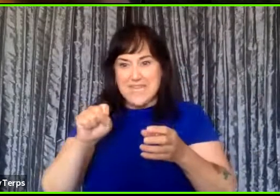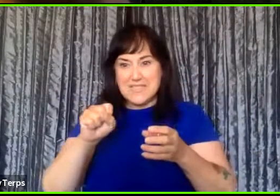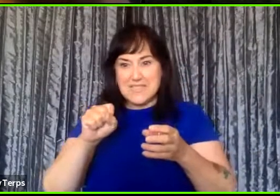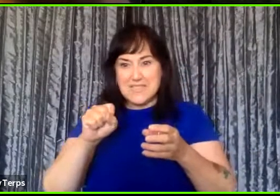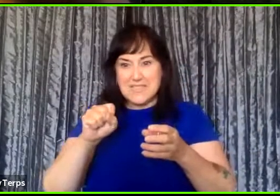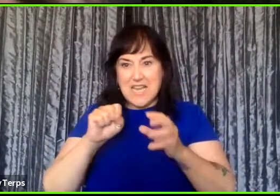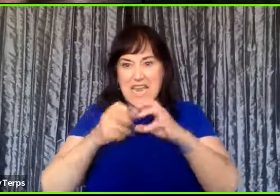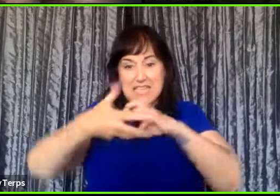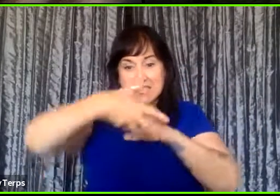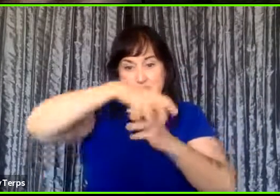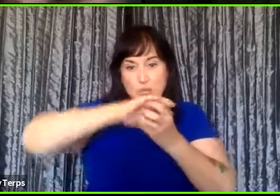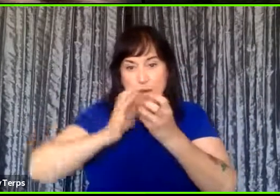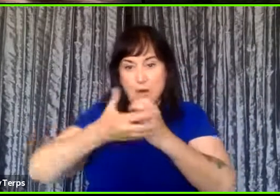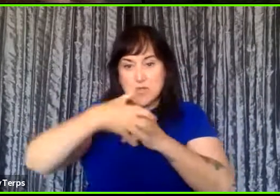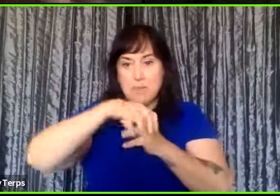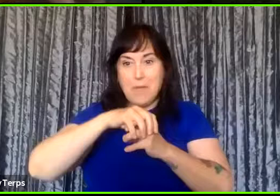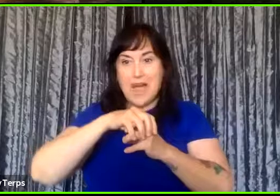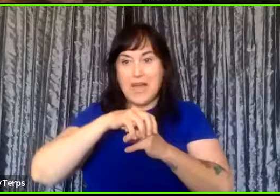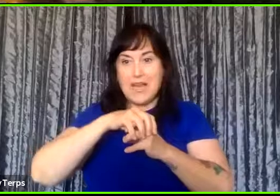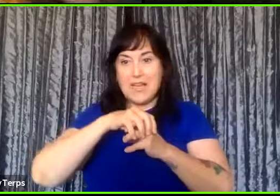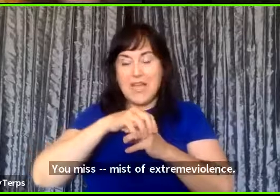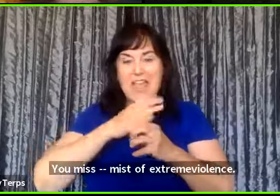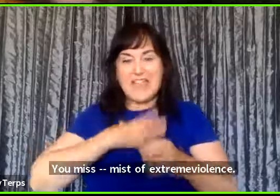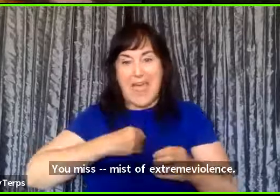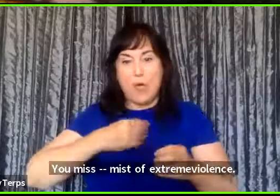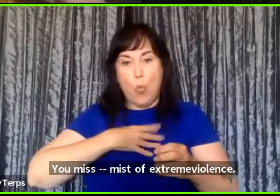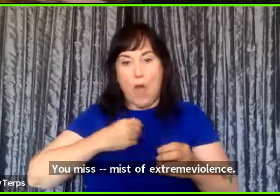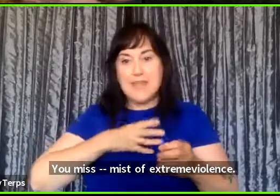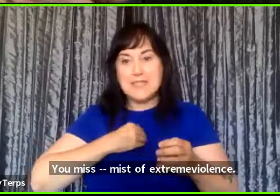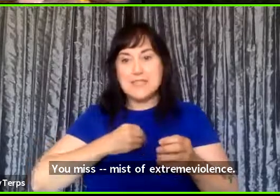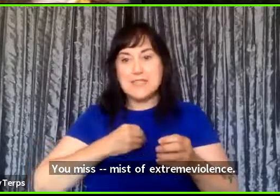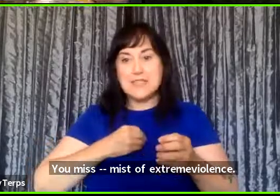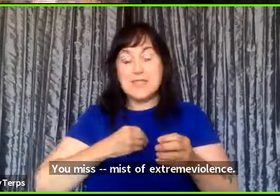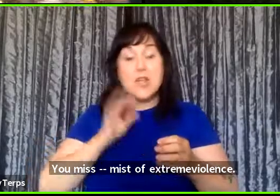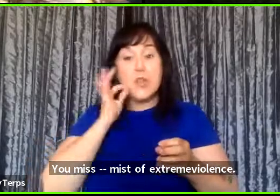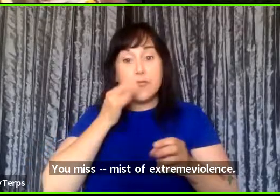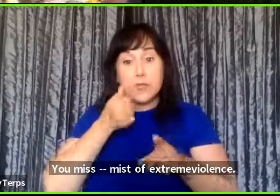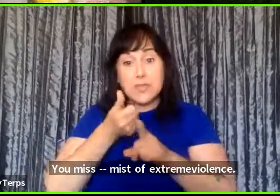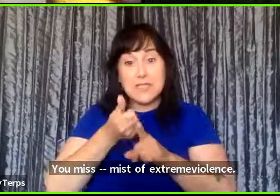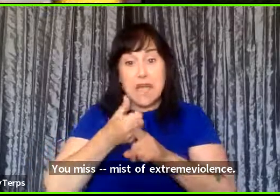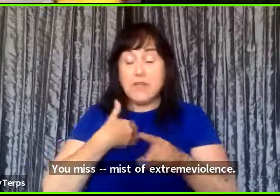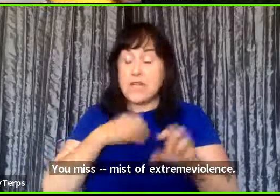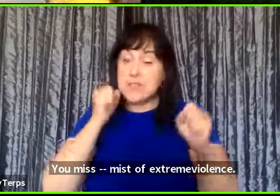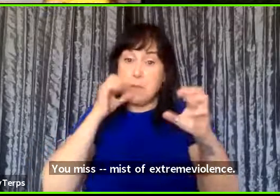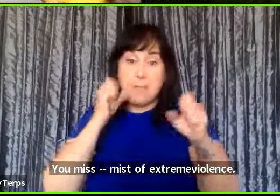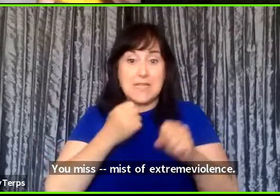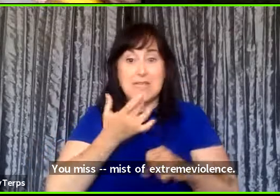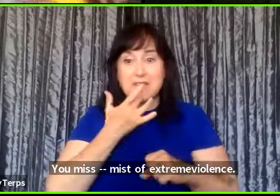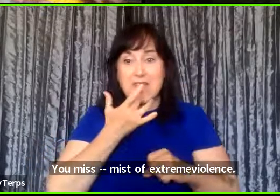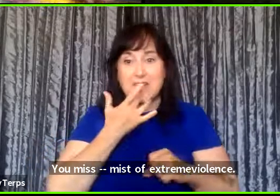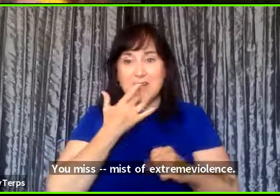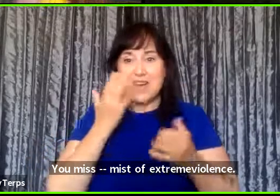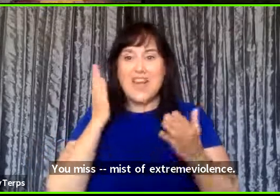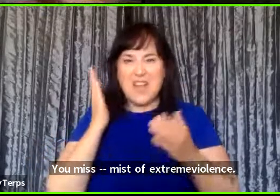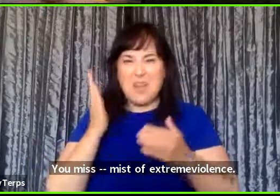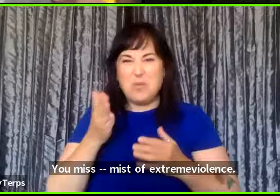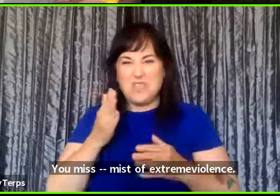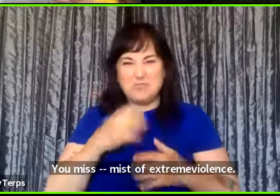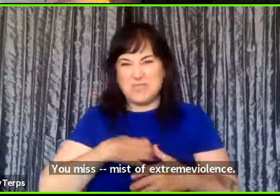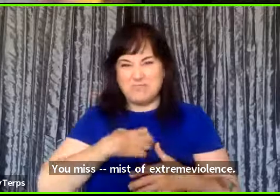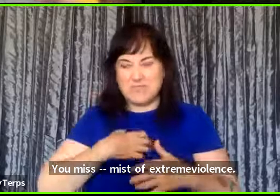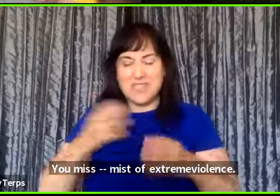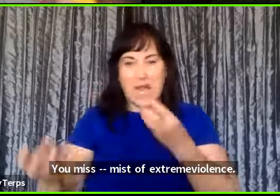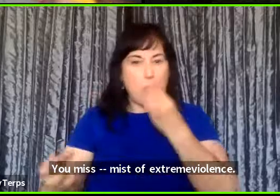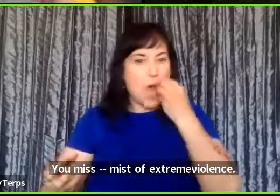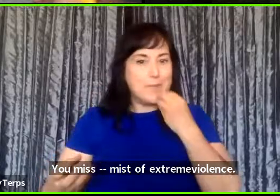fruit, okay? The fruit itself has an incredible flavor. It's gonna be disgusting because I'm gonna suck on one at the same